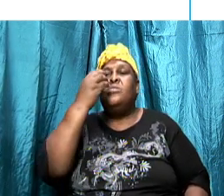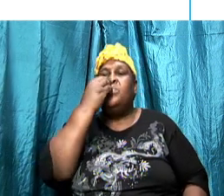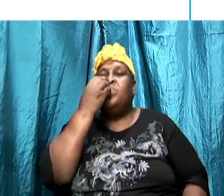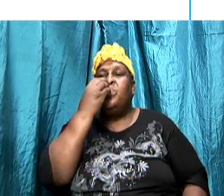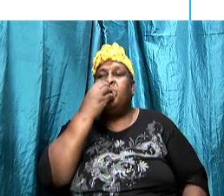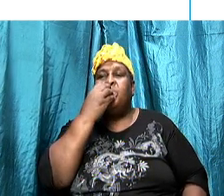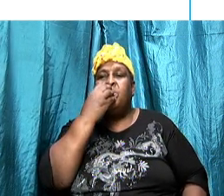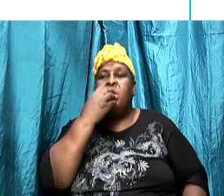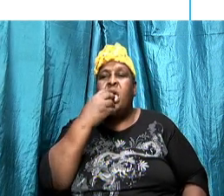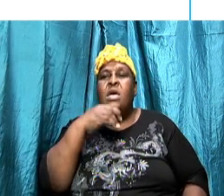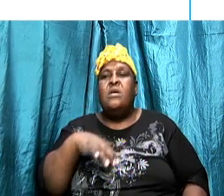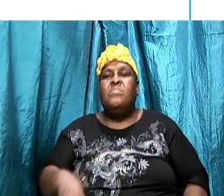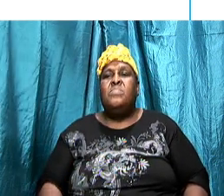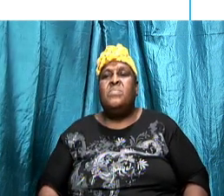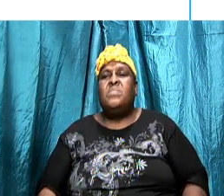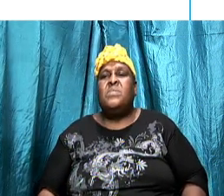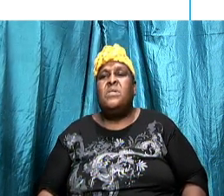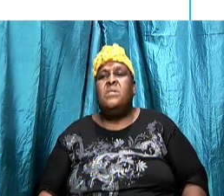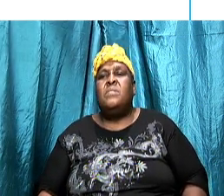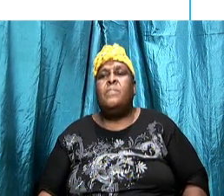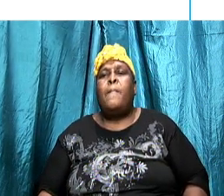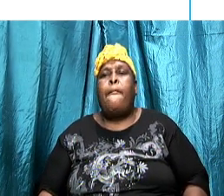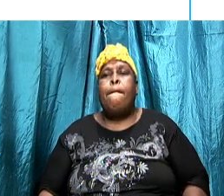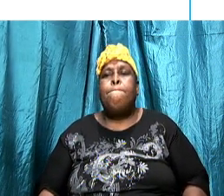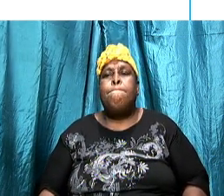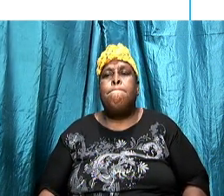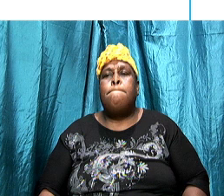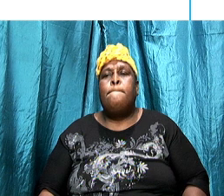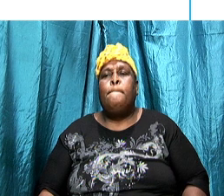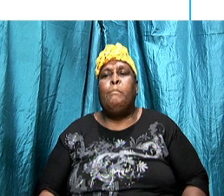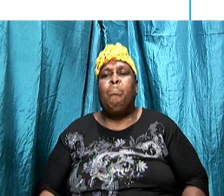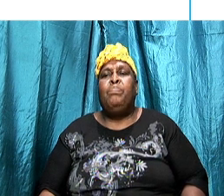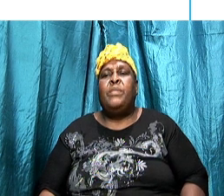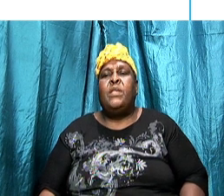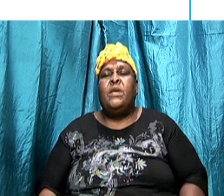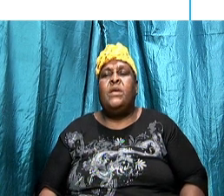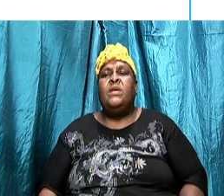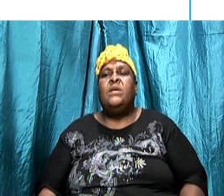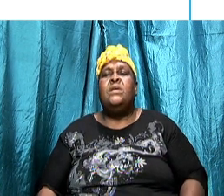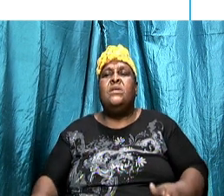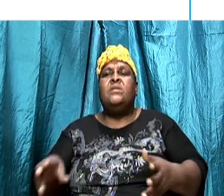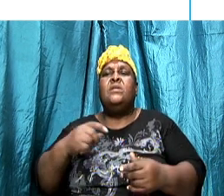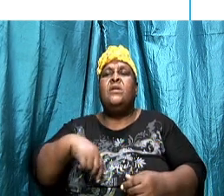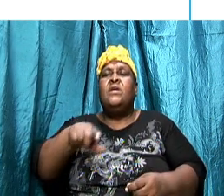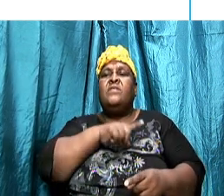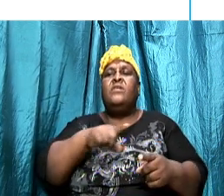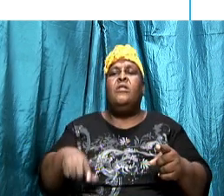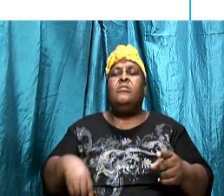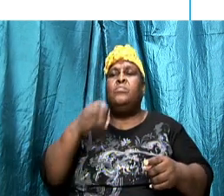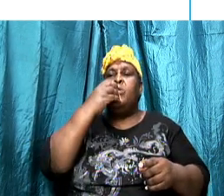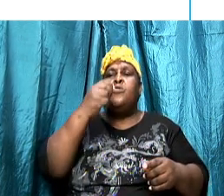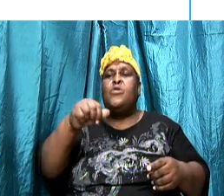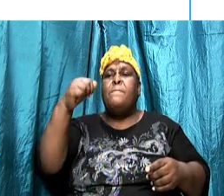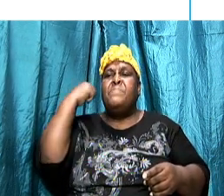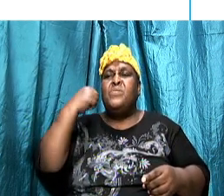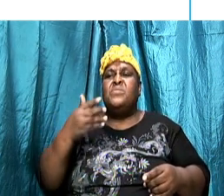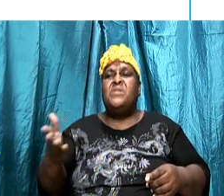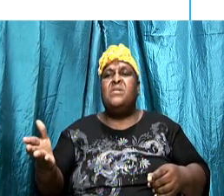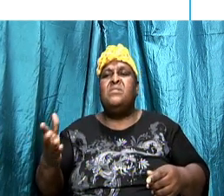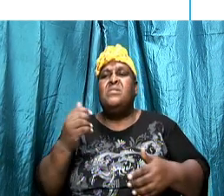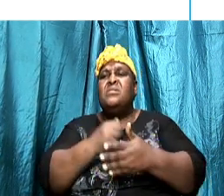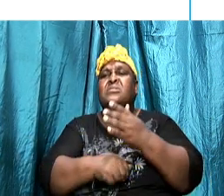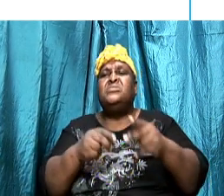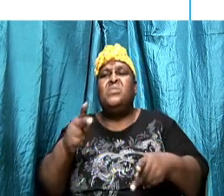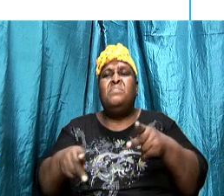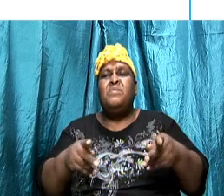and he says that, you know, in terms of the Lord's Supper, he rebuked them and saying that there were some folks